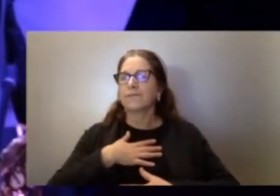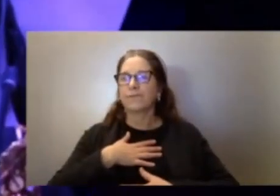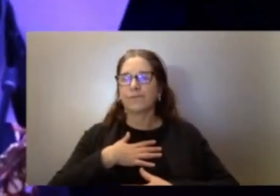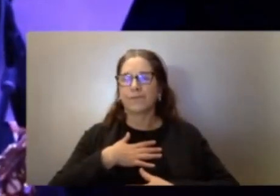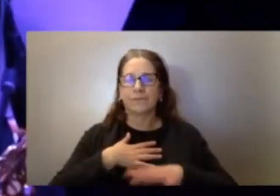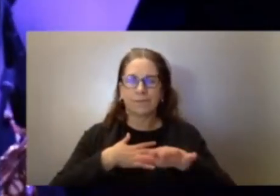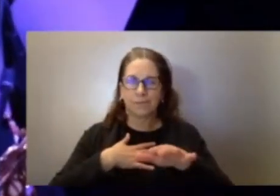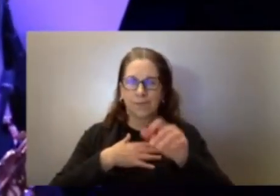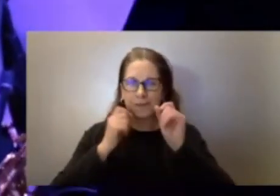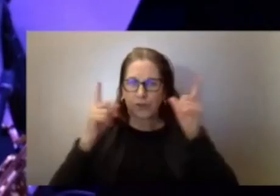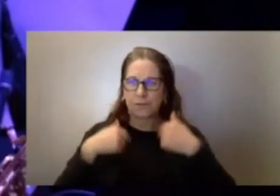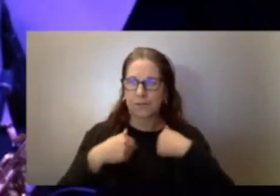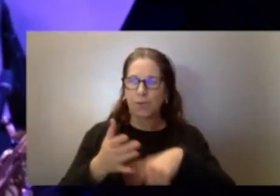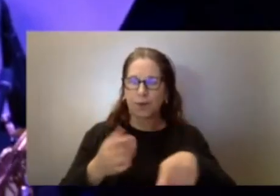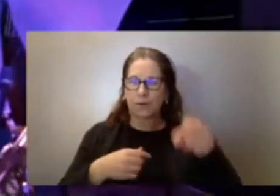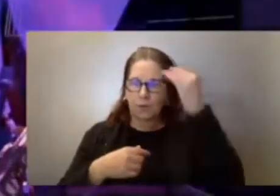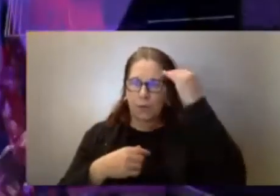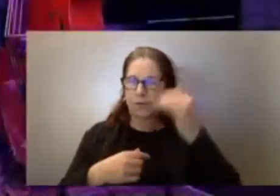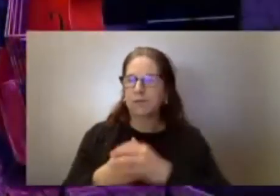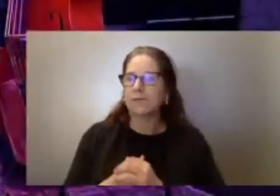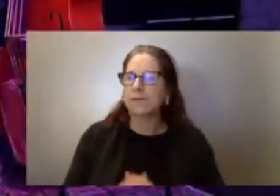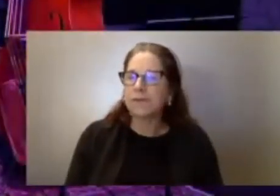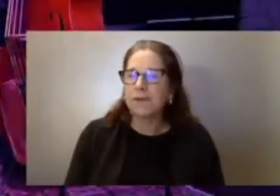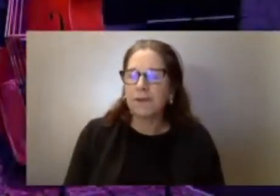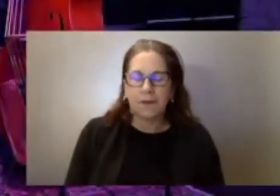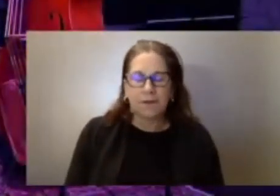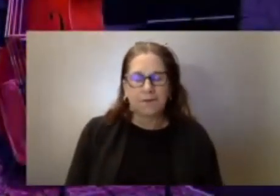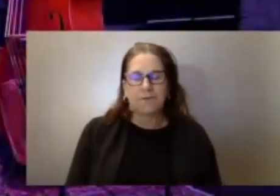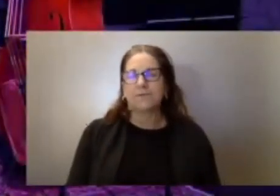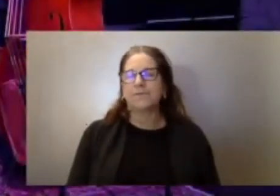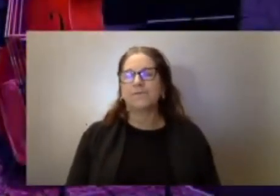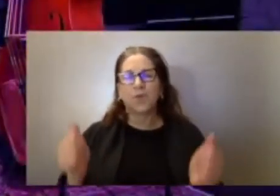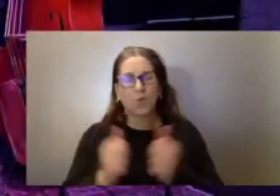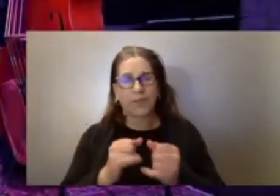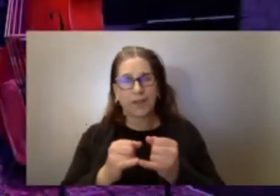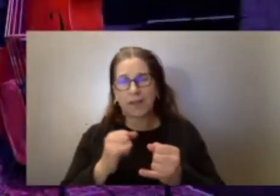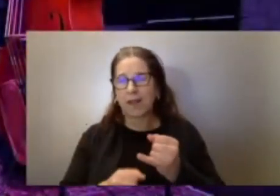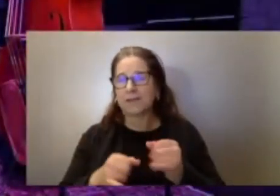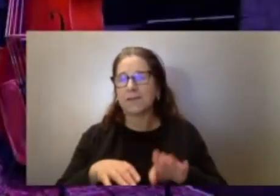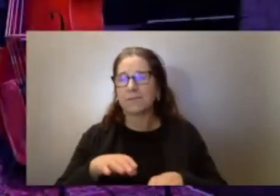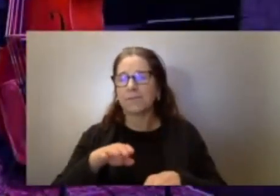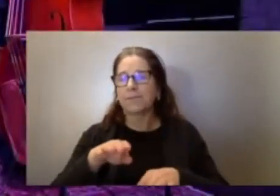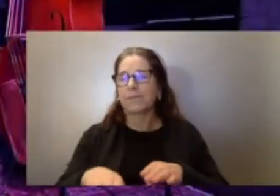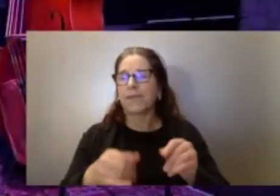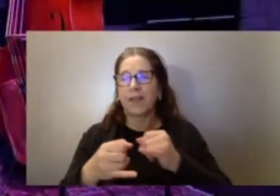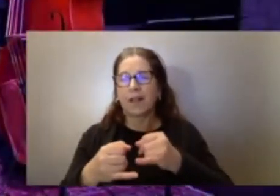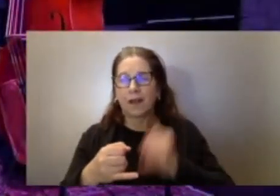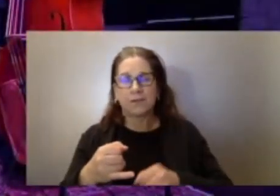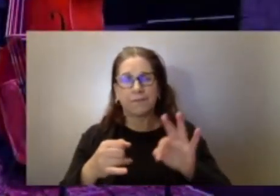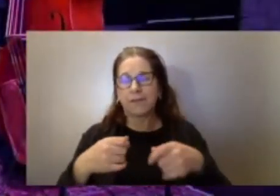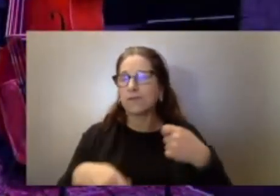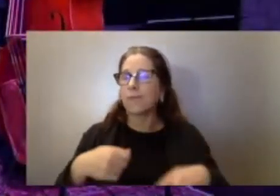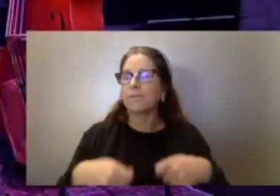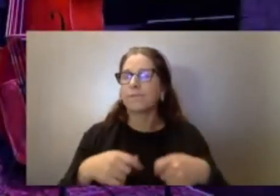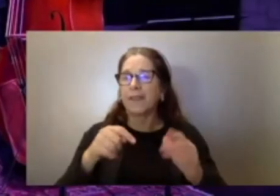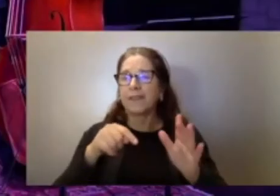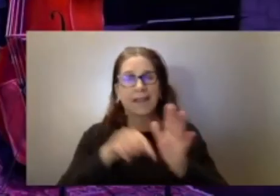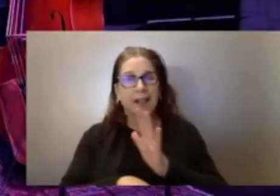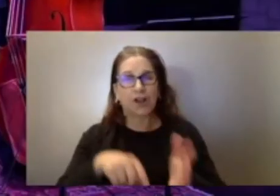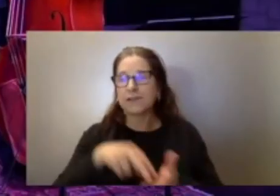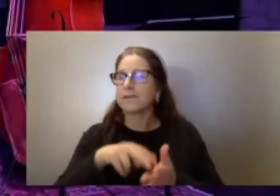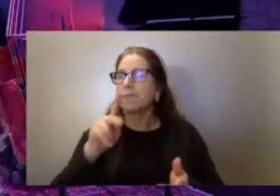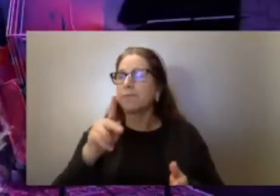It surprises me with what it knows. With the last step, the last hit of the drum, the killer